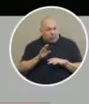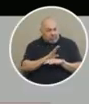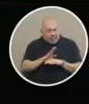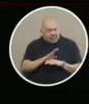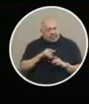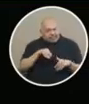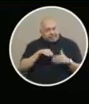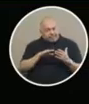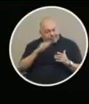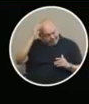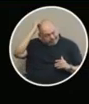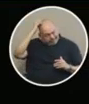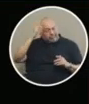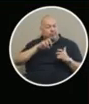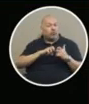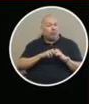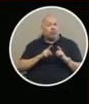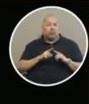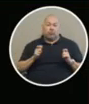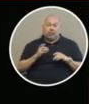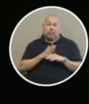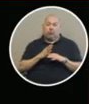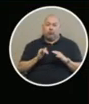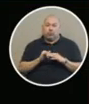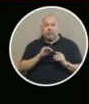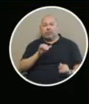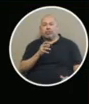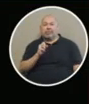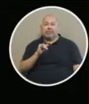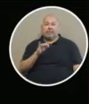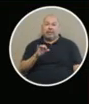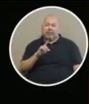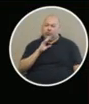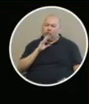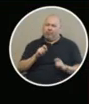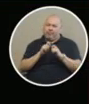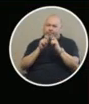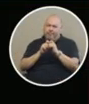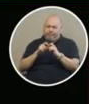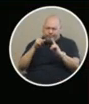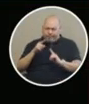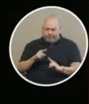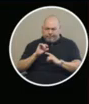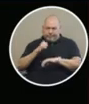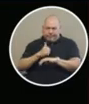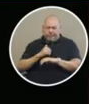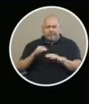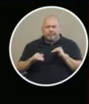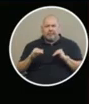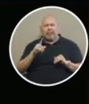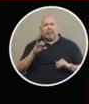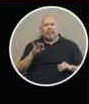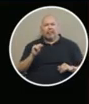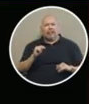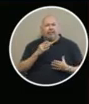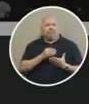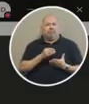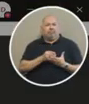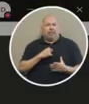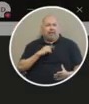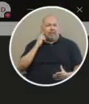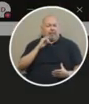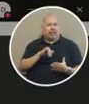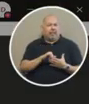are facing. So through a great partnership, Jessica is going to go into some detail about the establishment of a LIFT fund, which I think